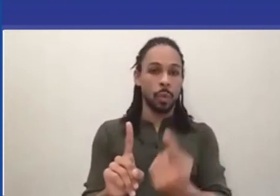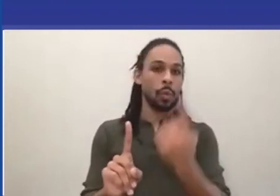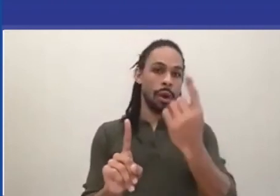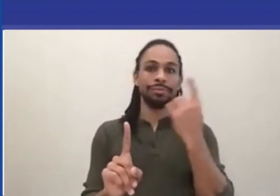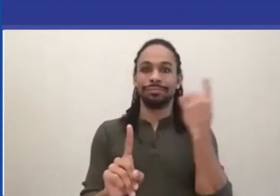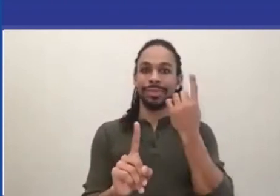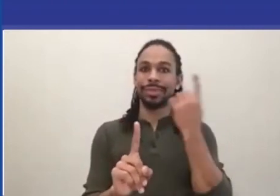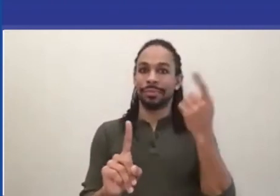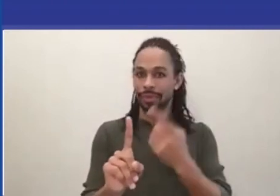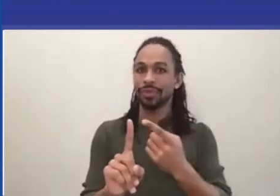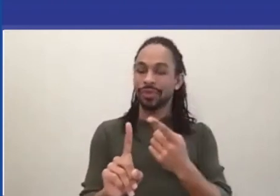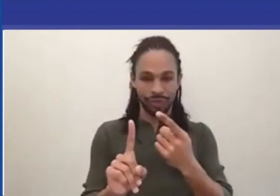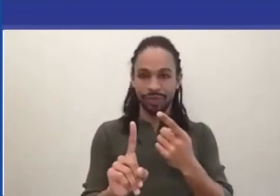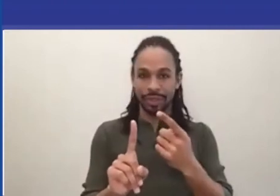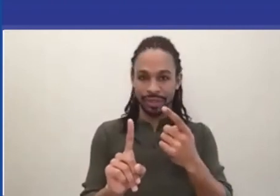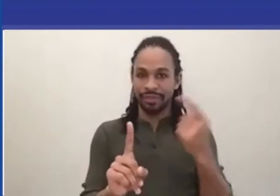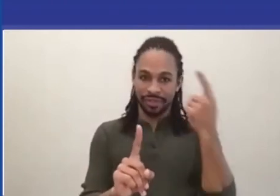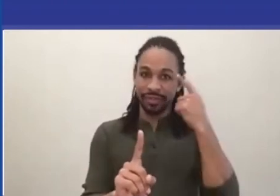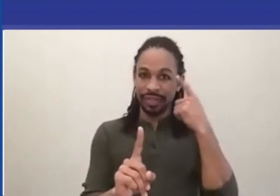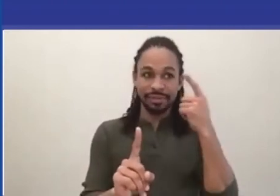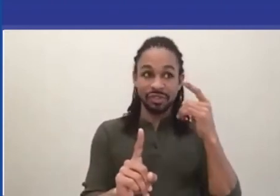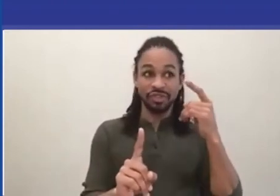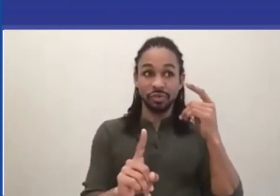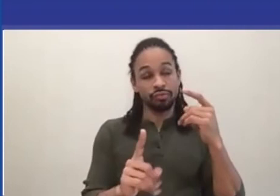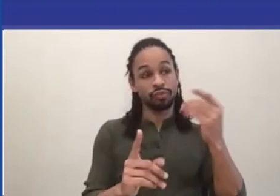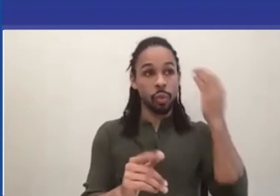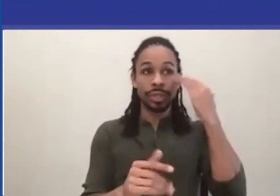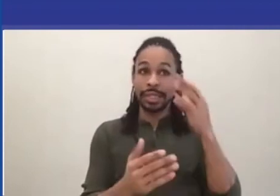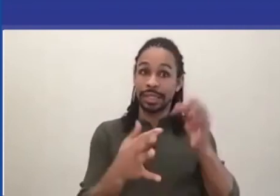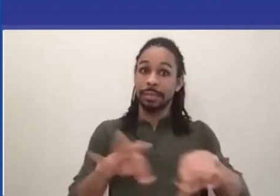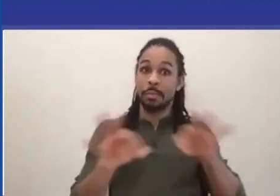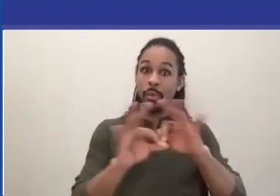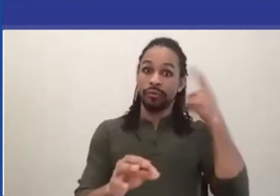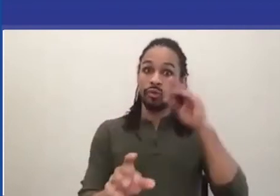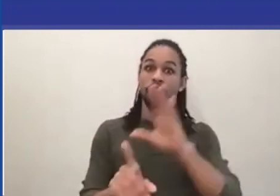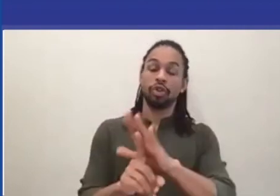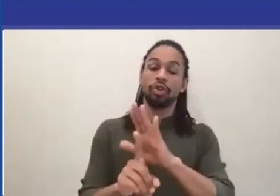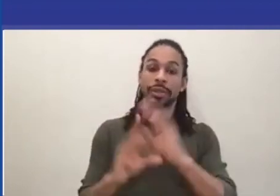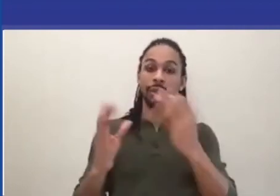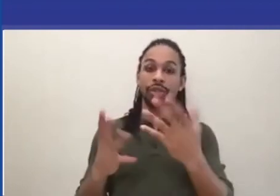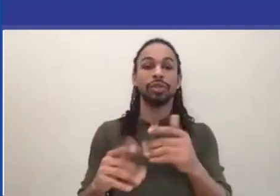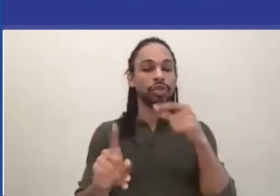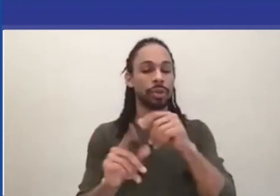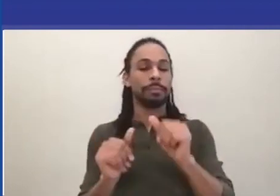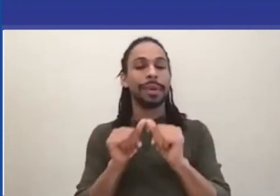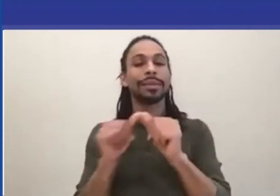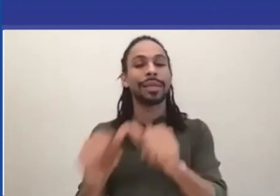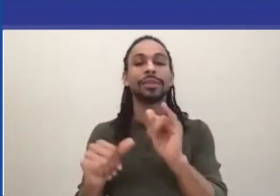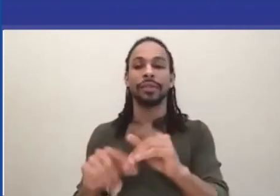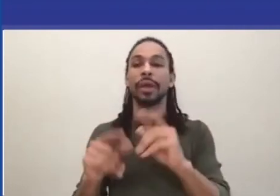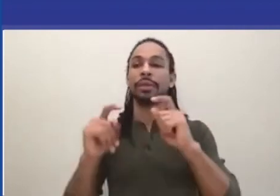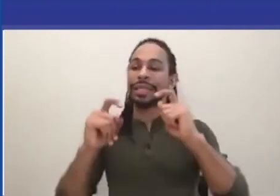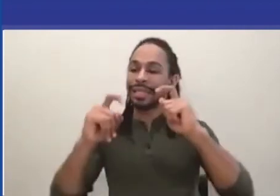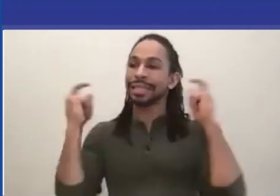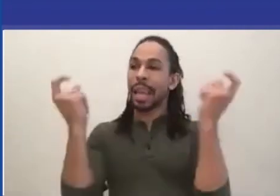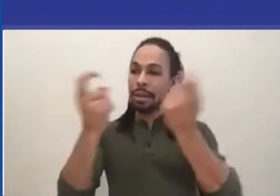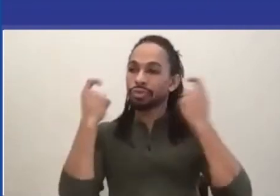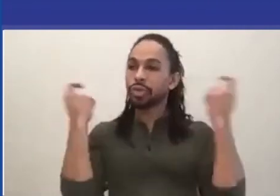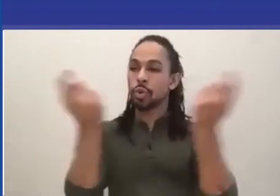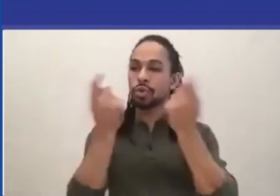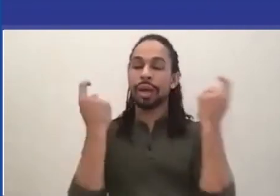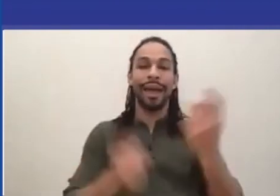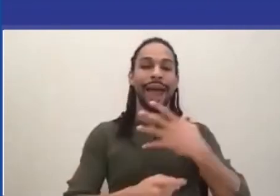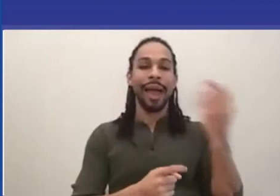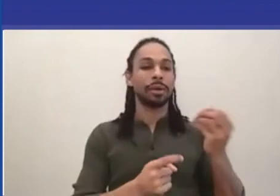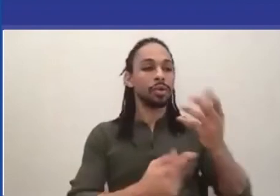in her teaching is to maintain the celebratory and social celebration and bring that